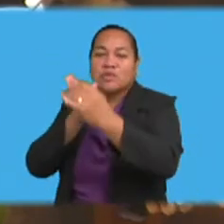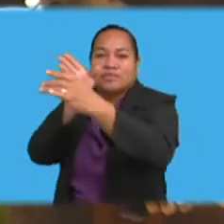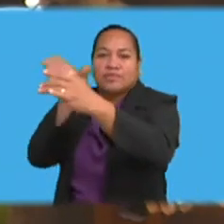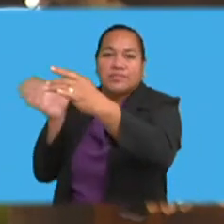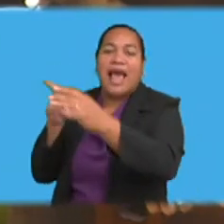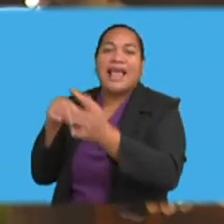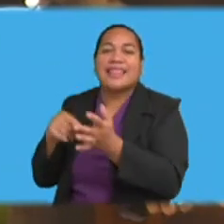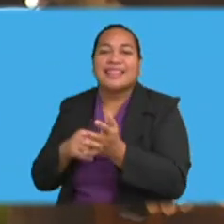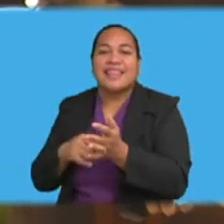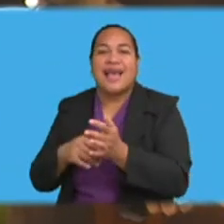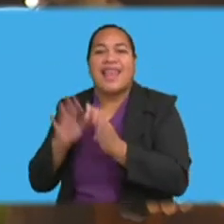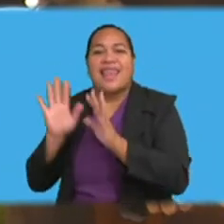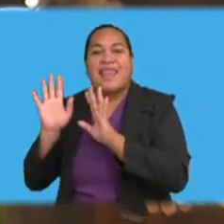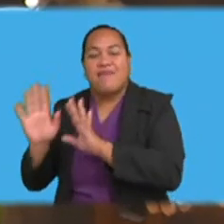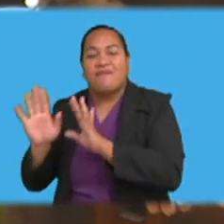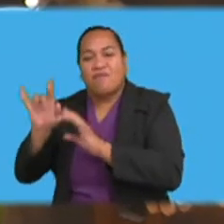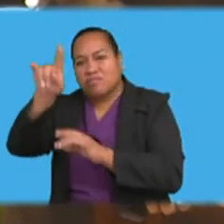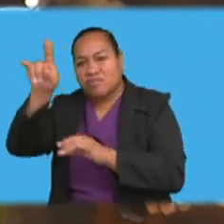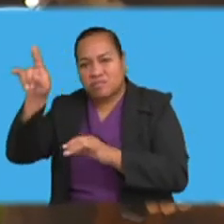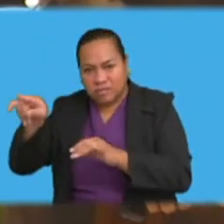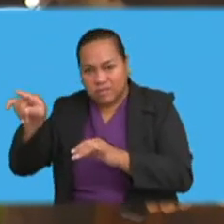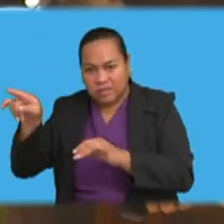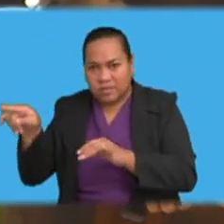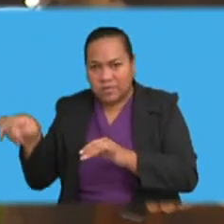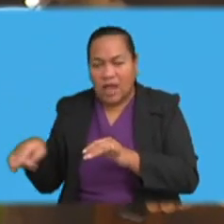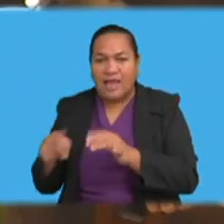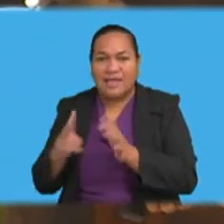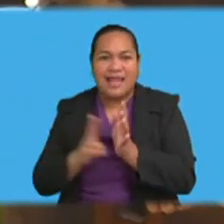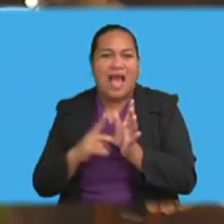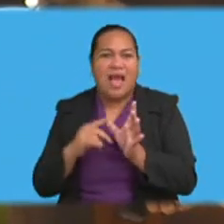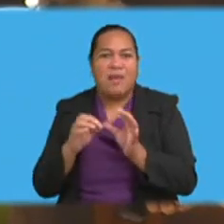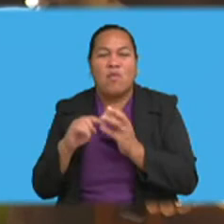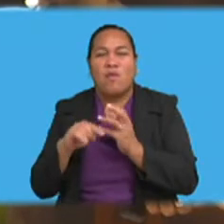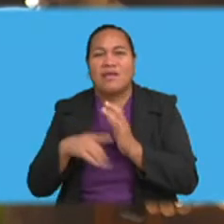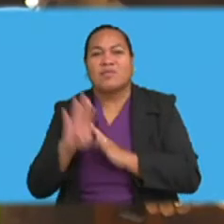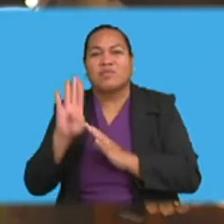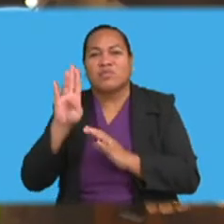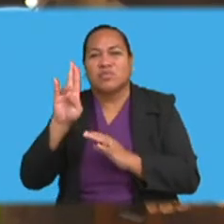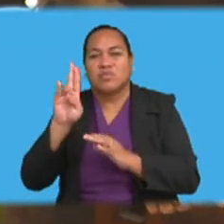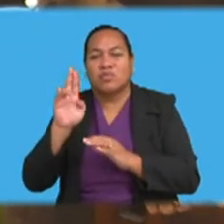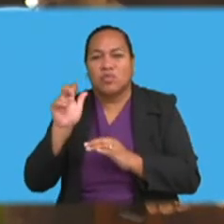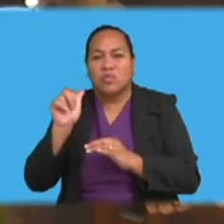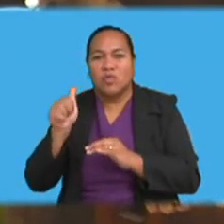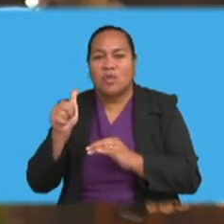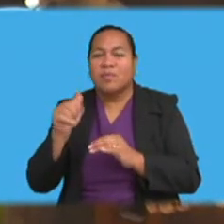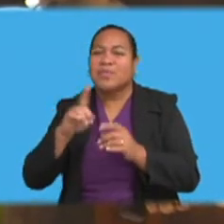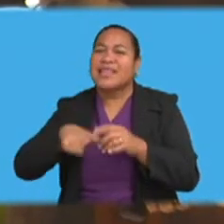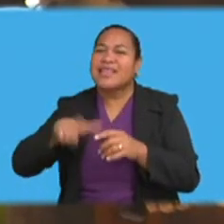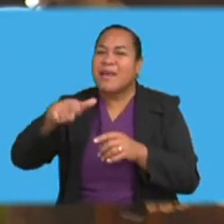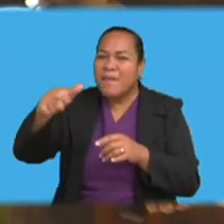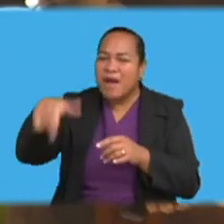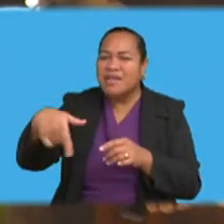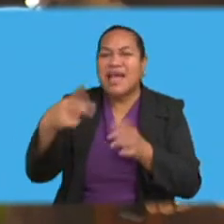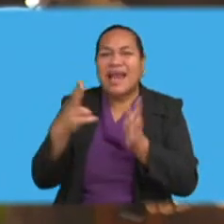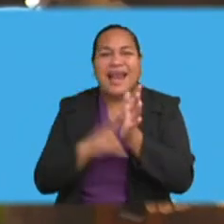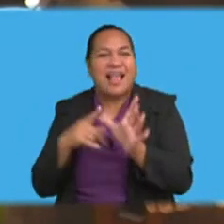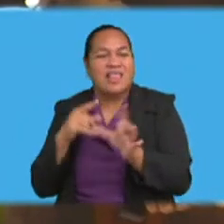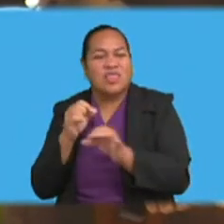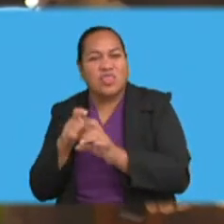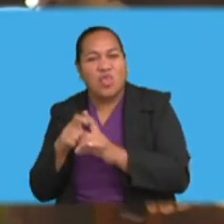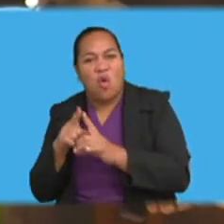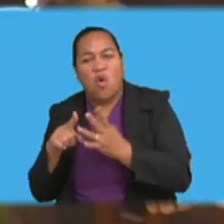area, Ulivuya, Nambualu and surrounding areas, Delaikoro, Greater Lambasa, Senganga, Nandongo areas,